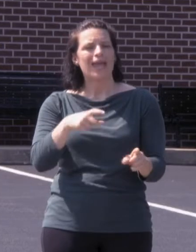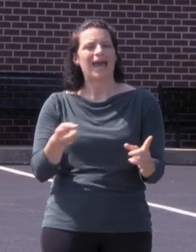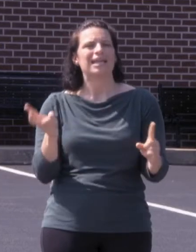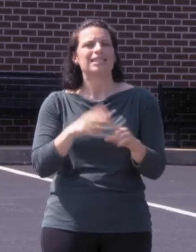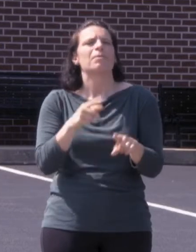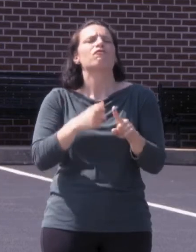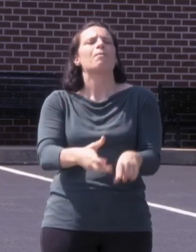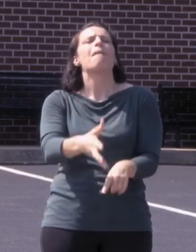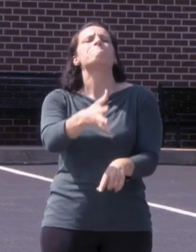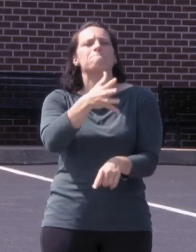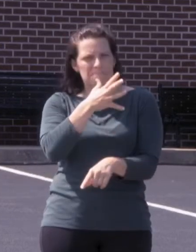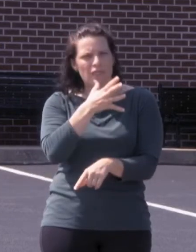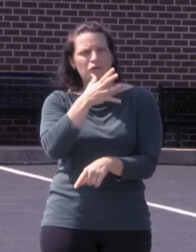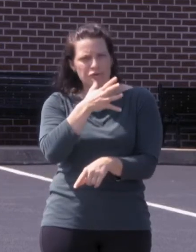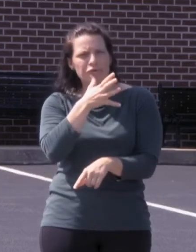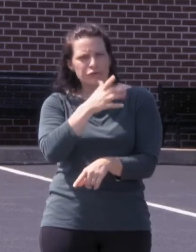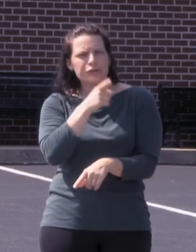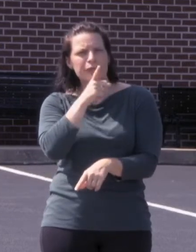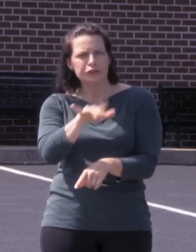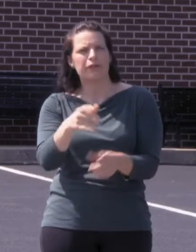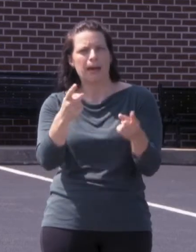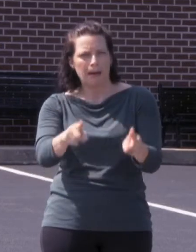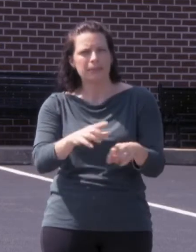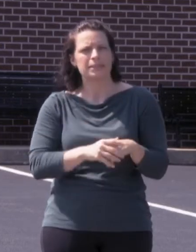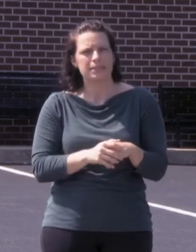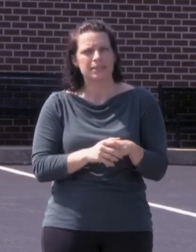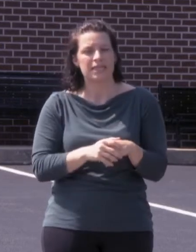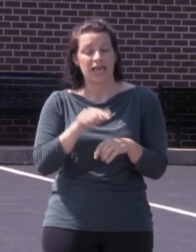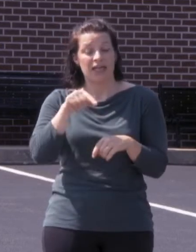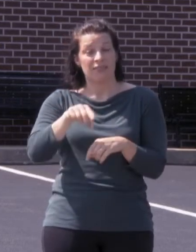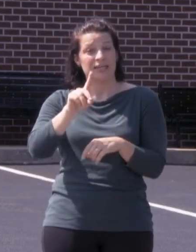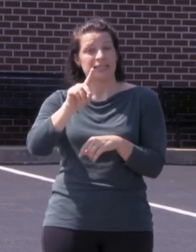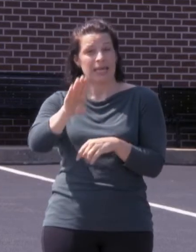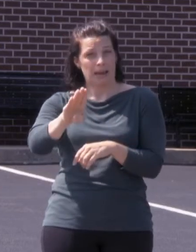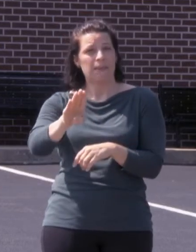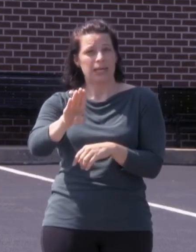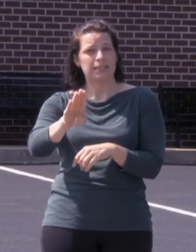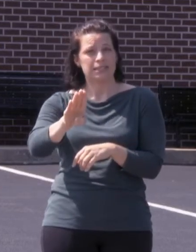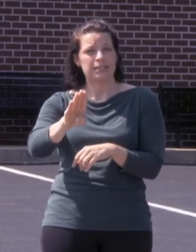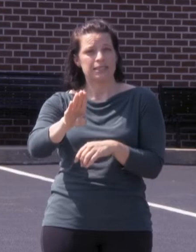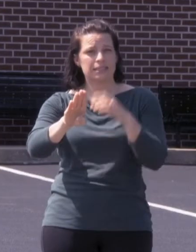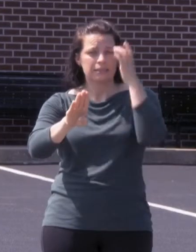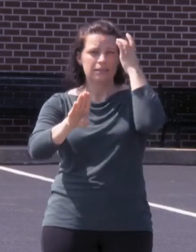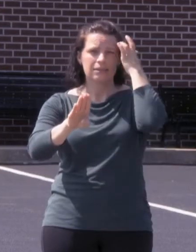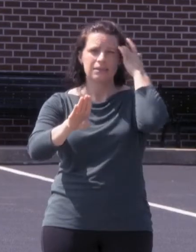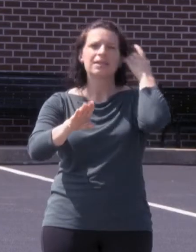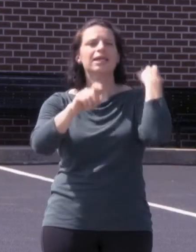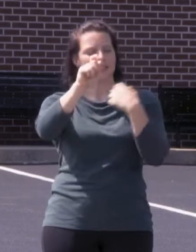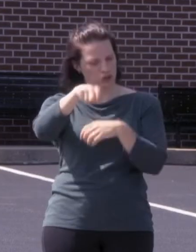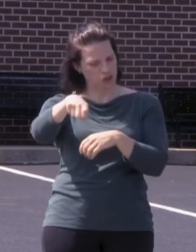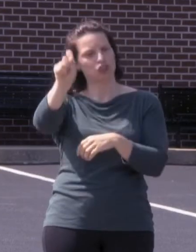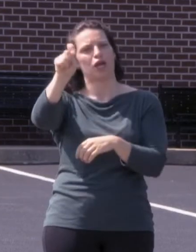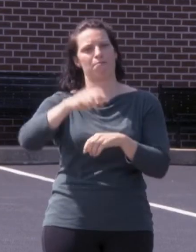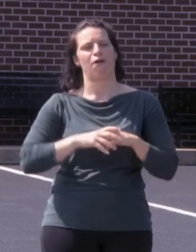a mother to ensure that. This database gets a check